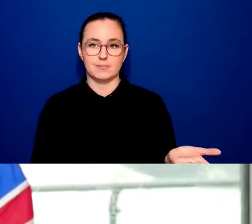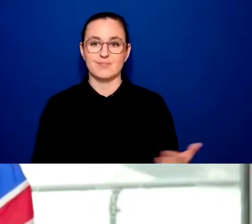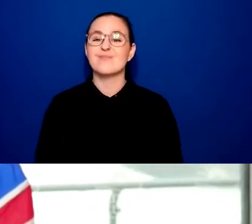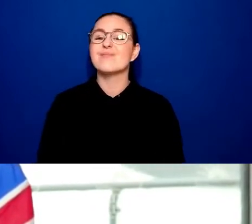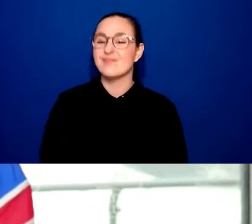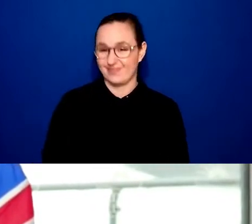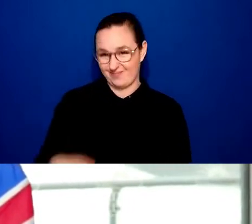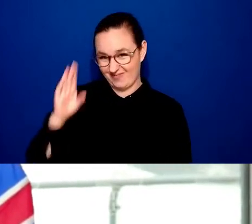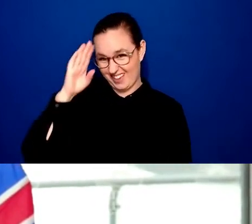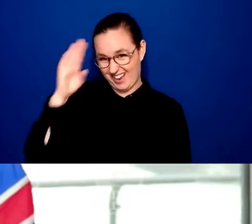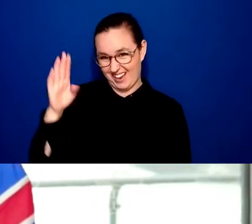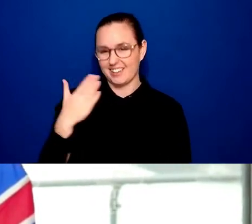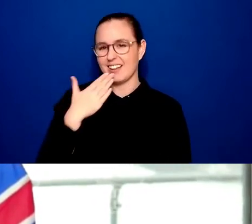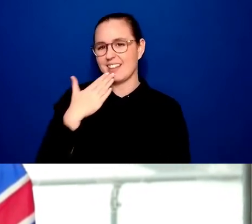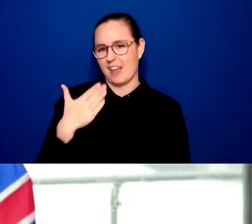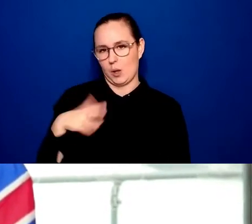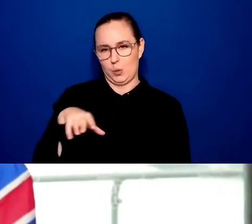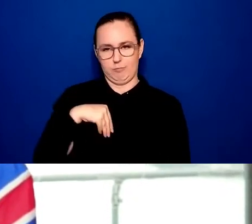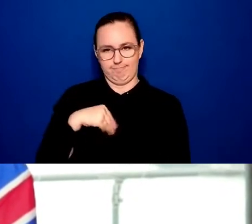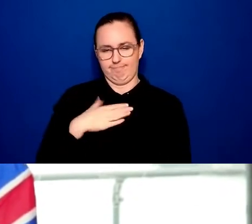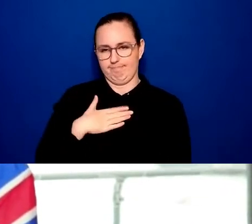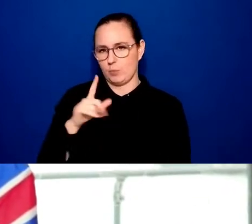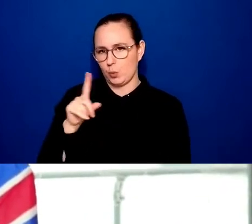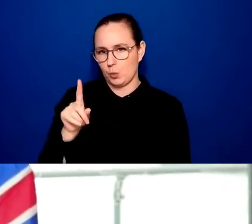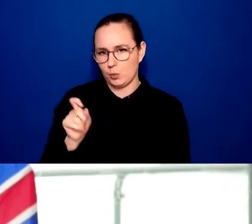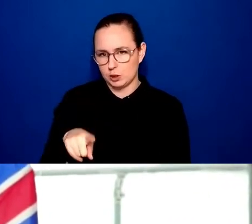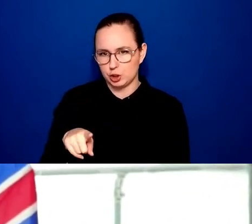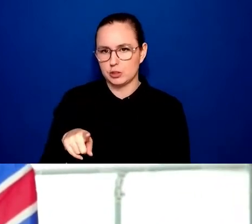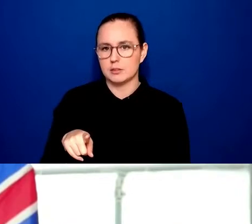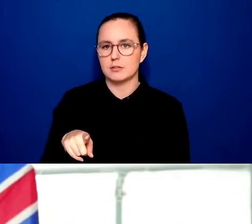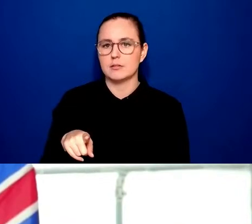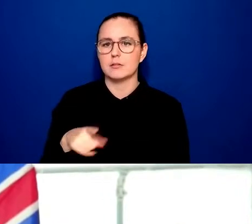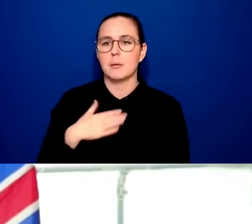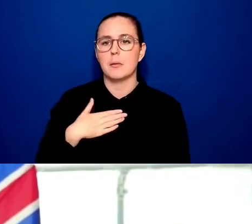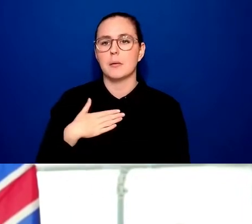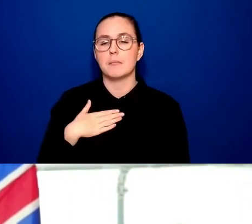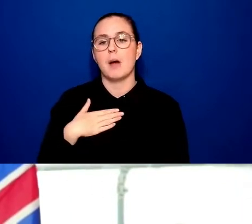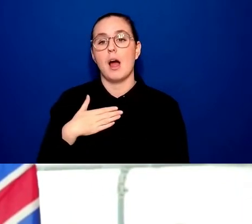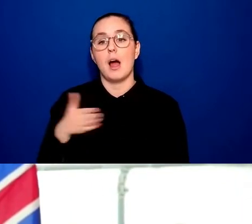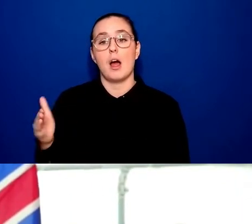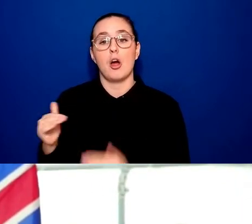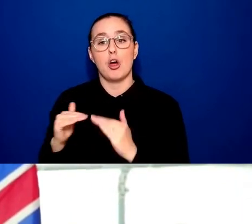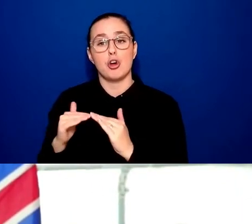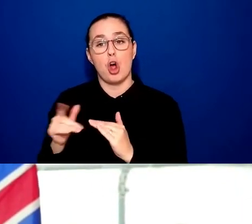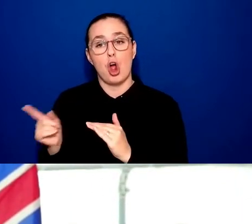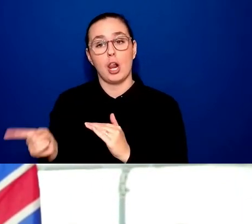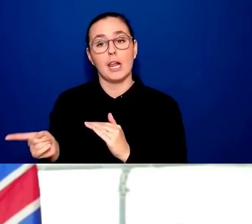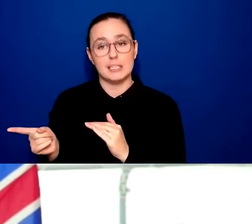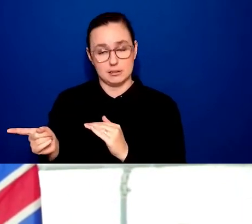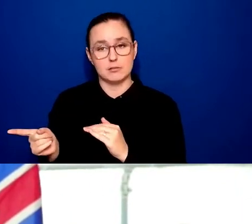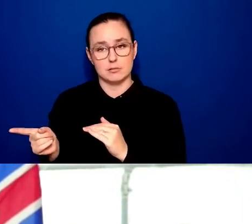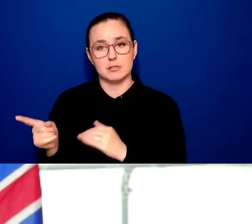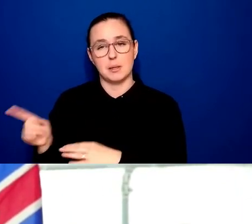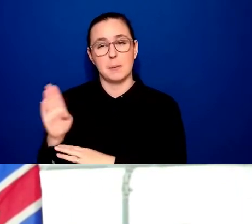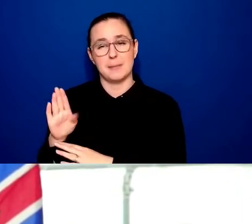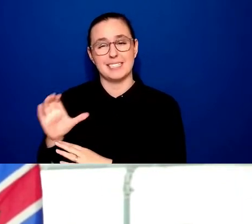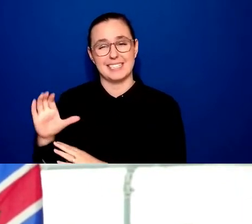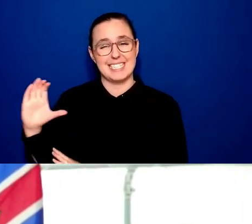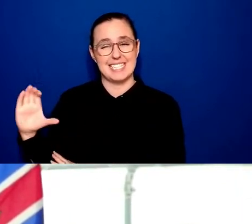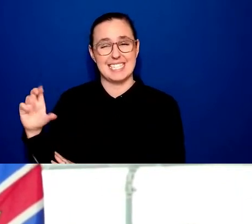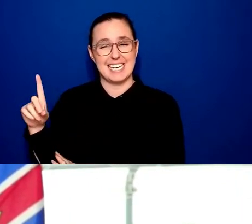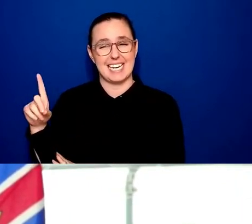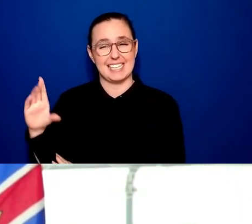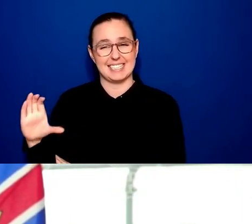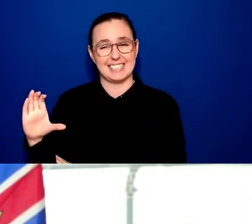Hi, good afternoon. Thanks for taking my question. This is from my colleague. BC CDC data shows that in